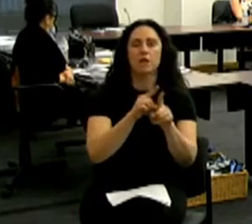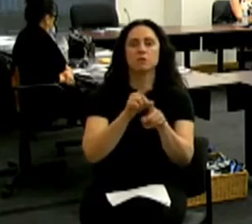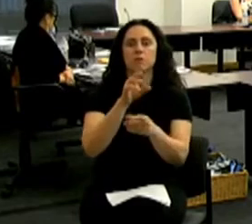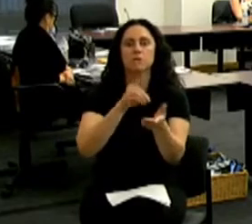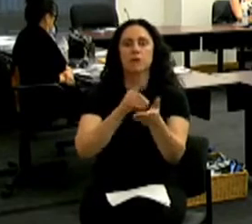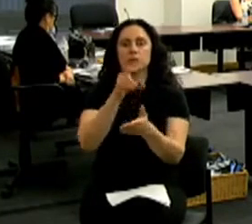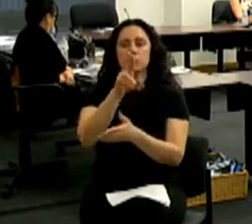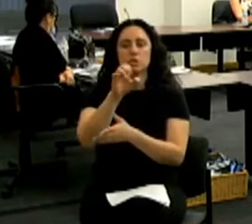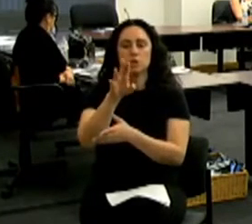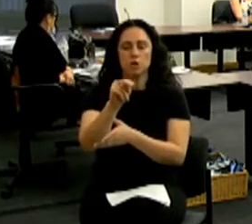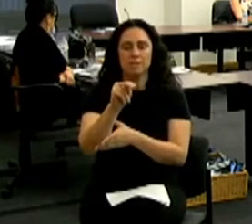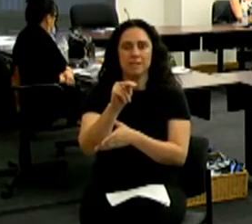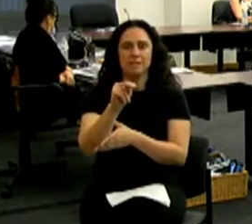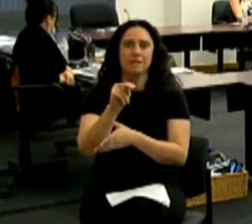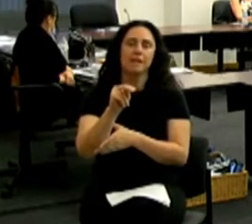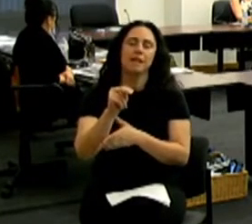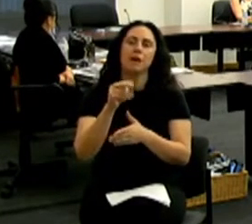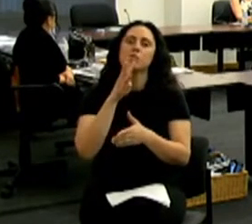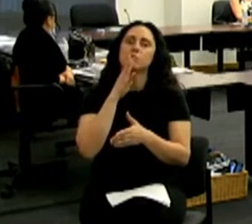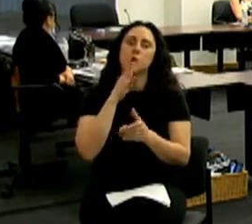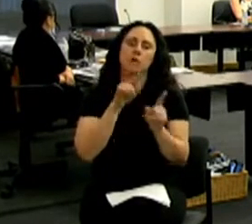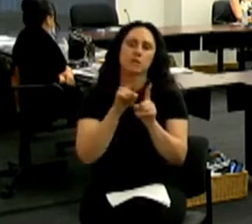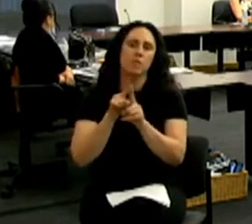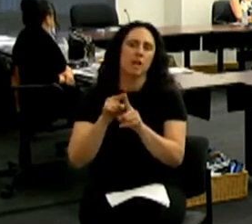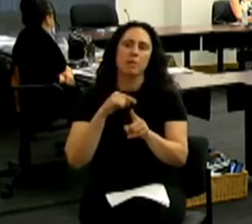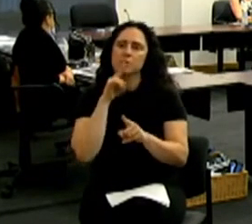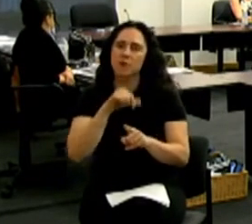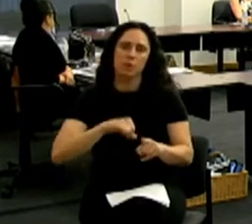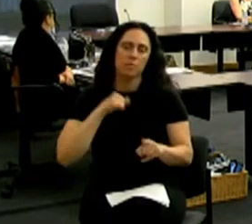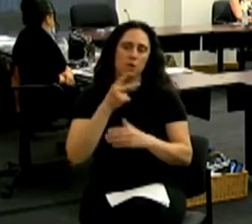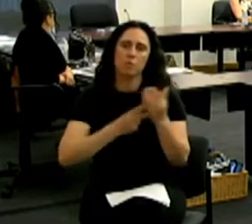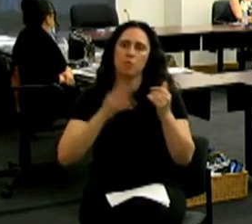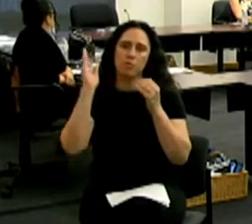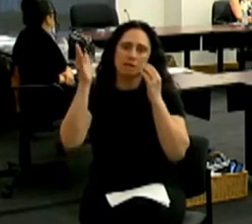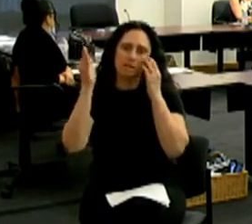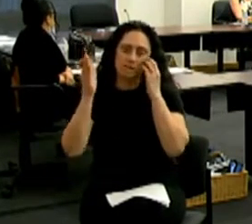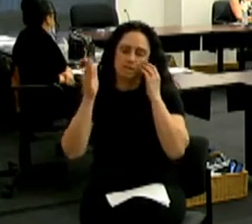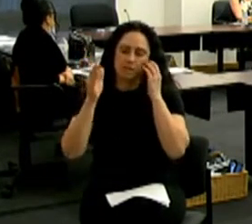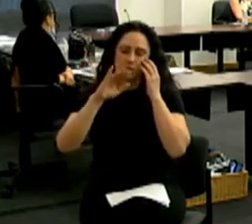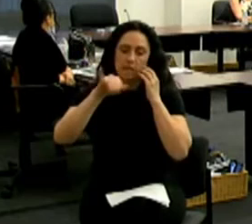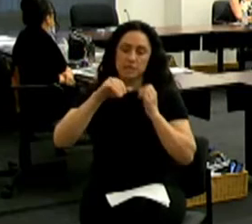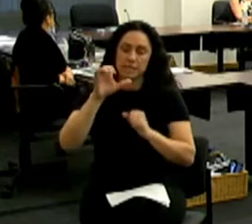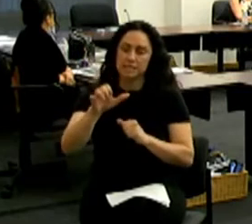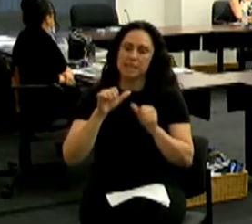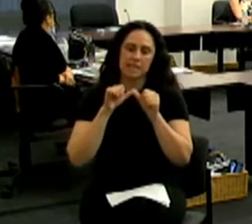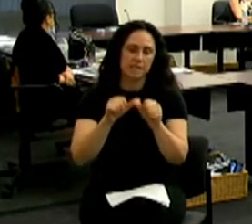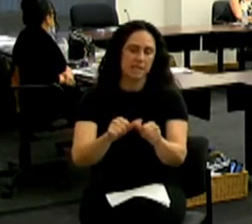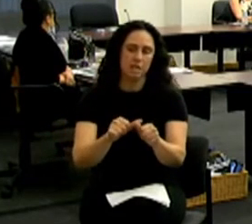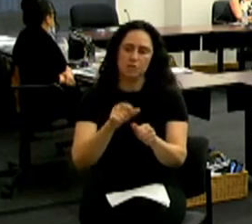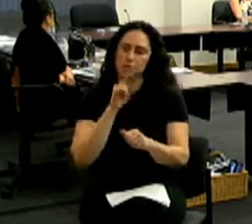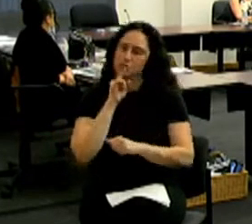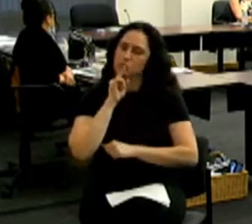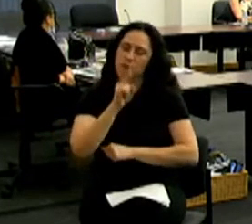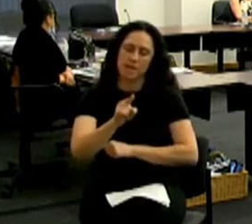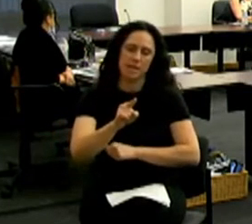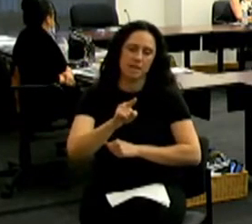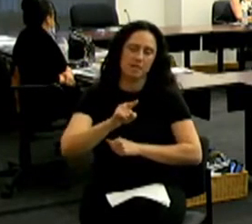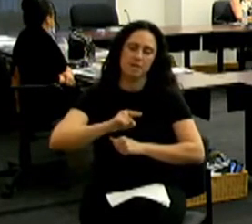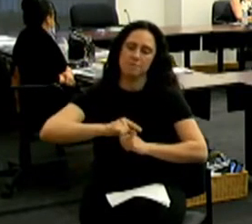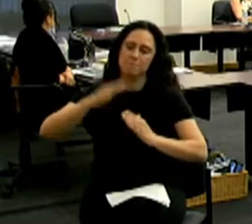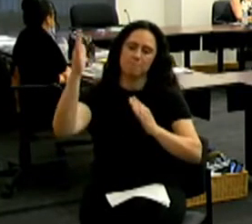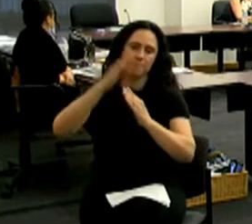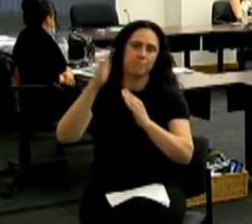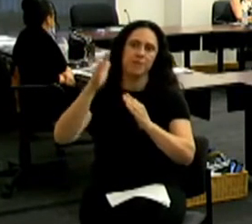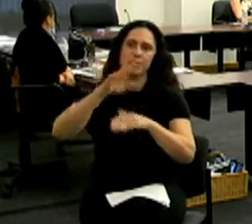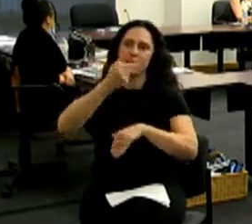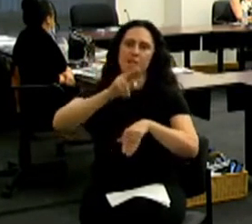well. I will tell you I was extremely proud of both presentations. JJC continues to shine at the national level, standing